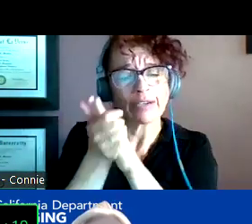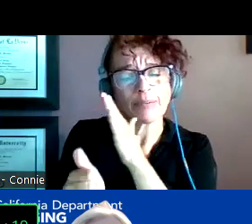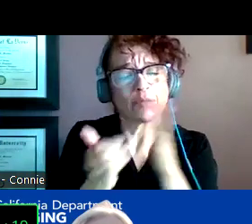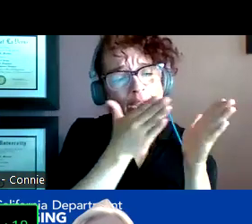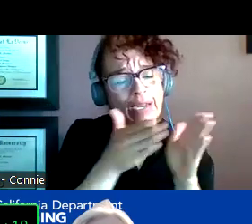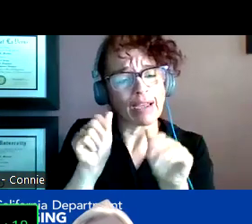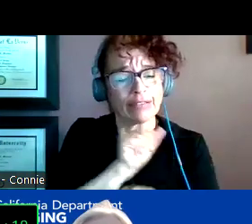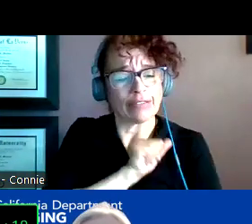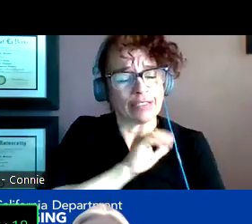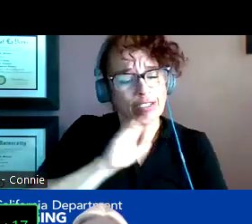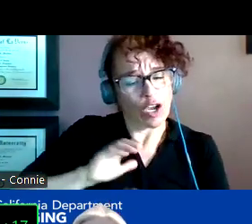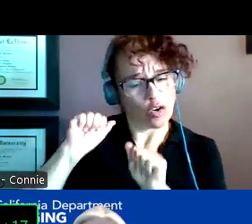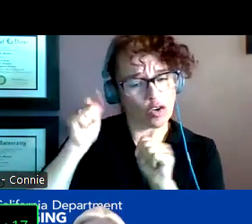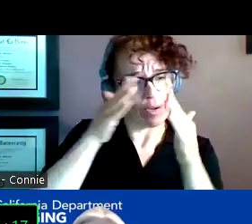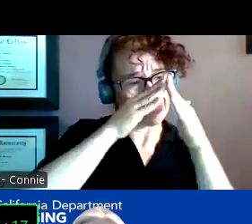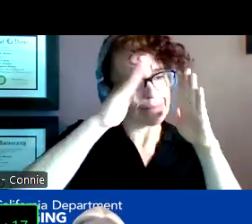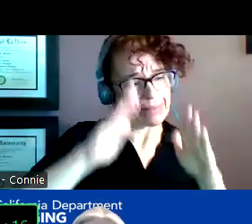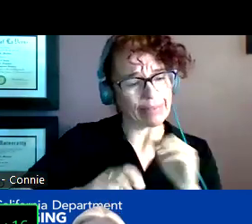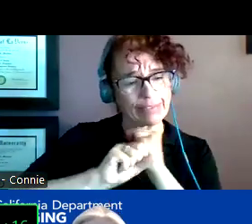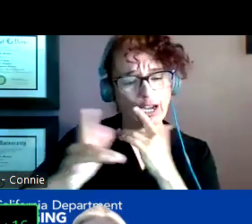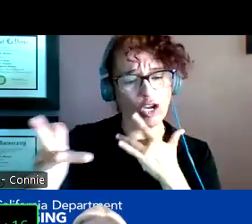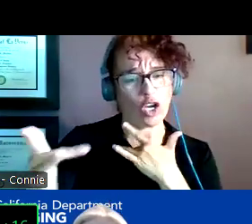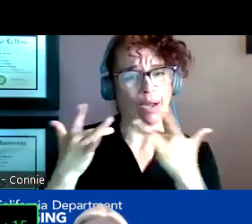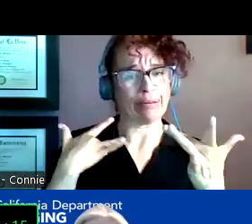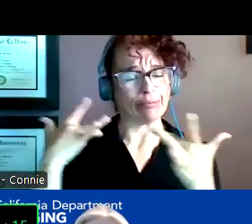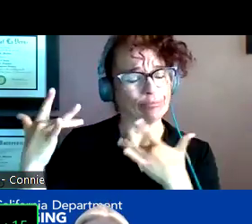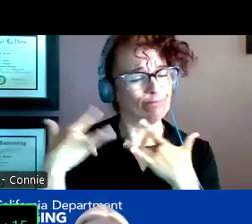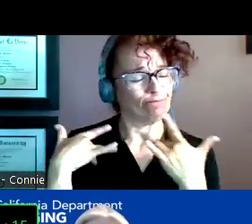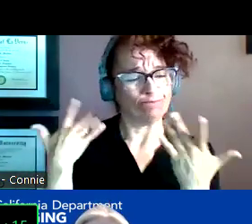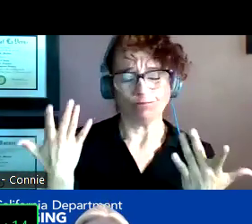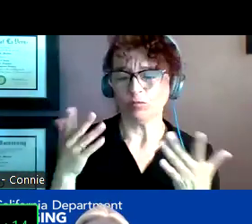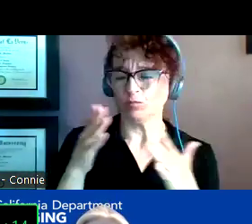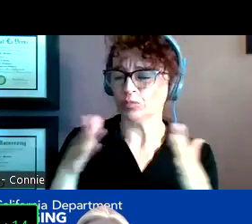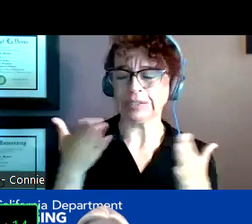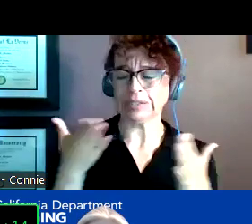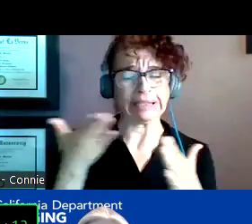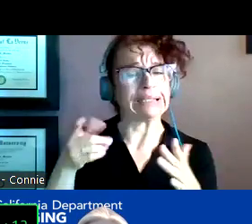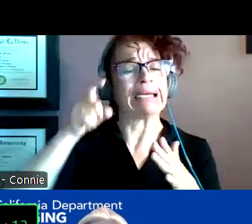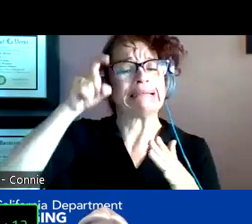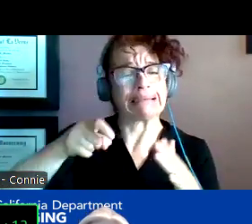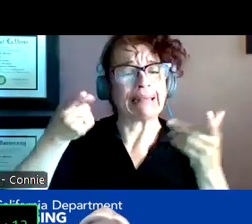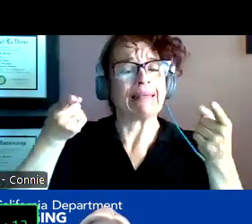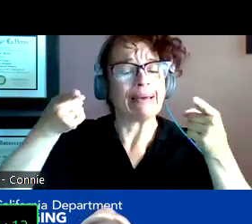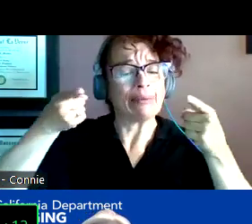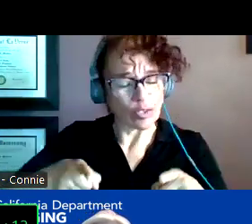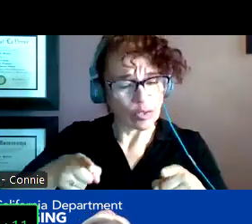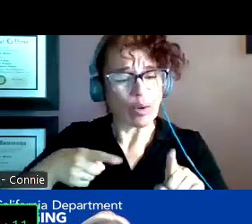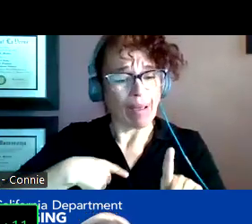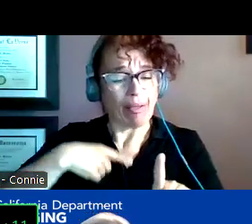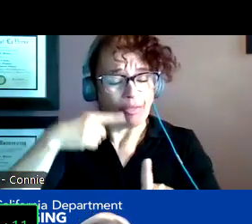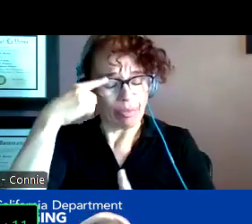Aging, because all of these housing and other concerns are totally something that needs to happen. But I